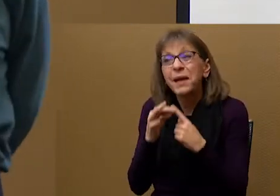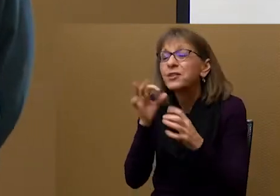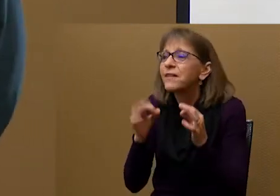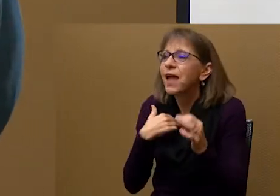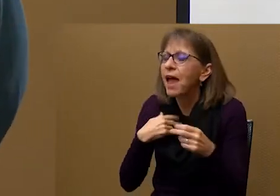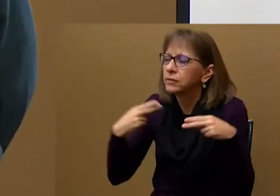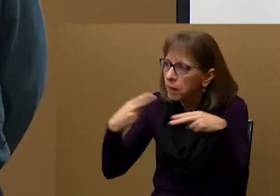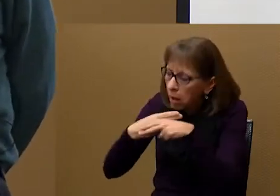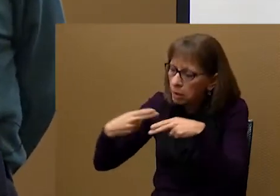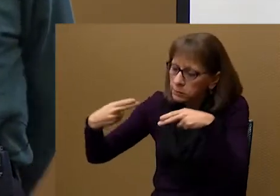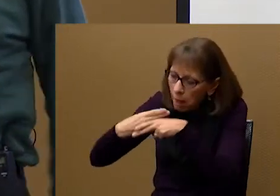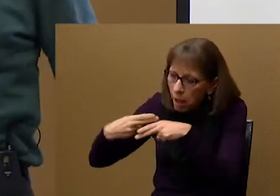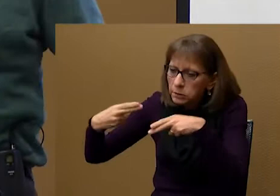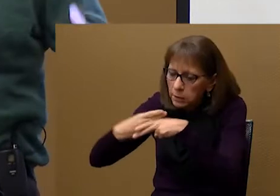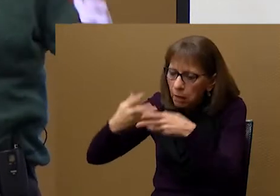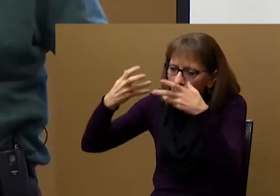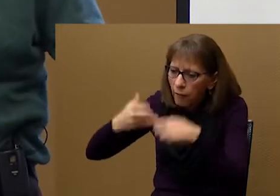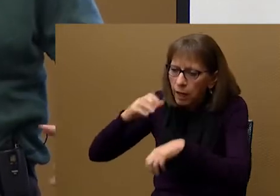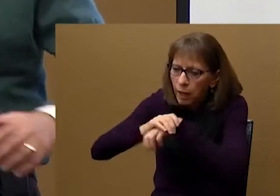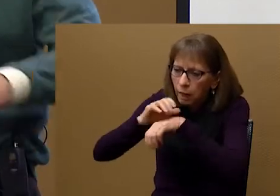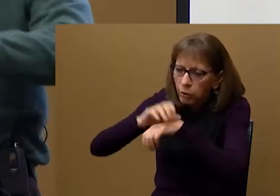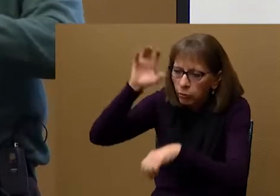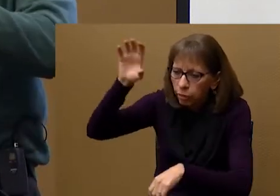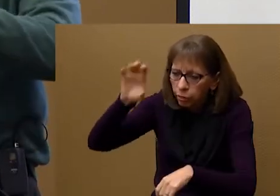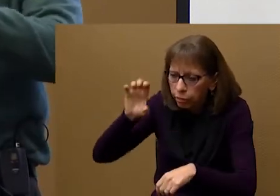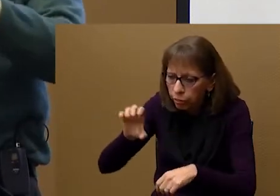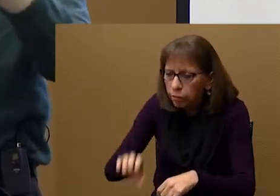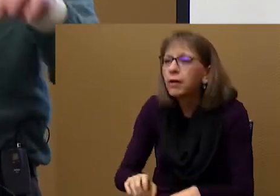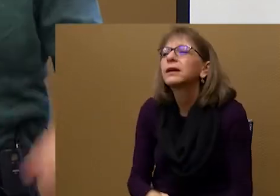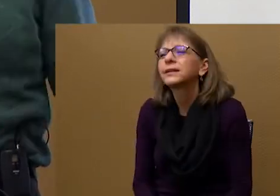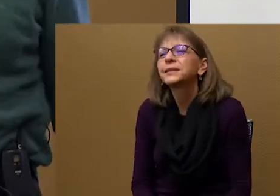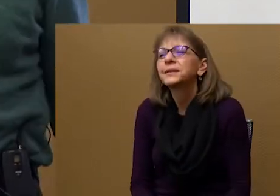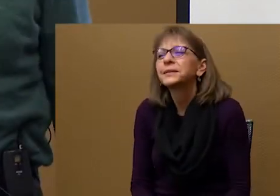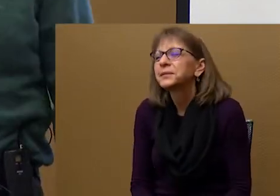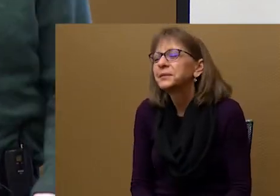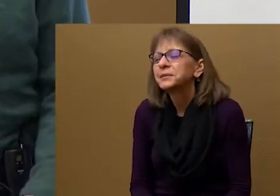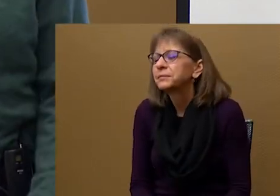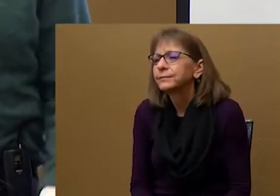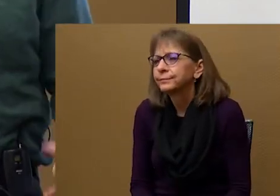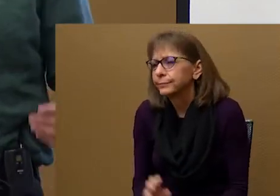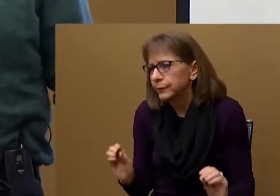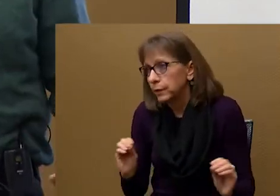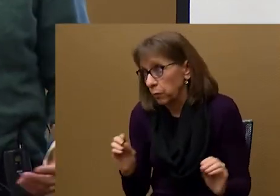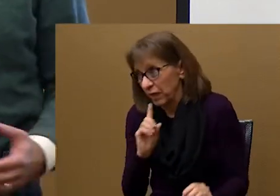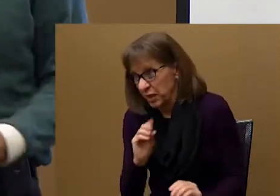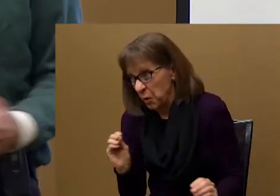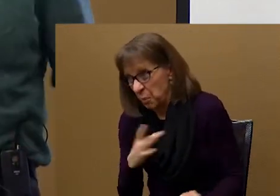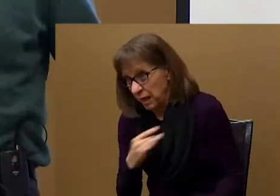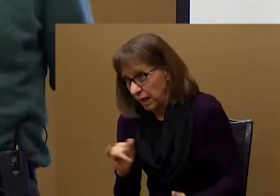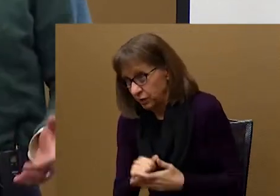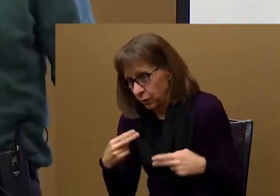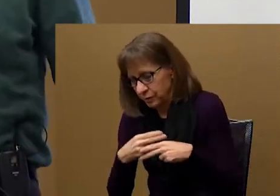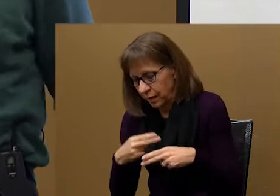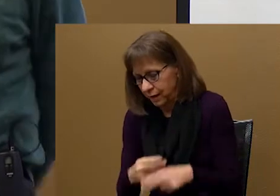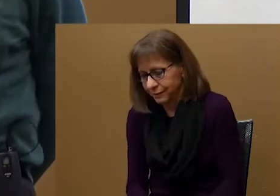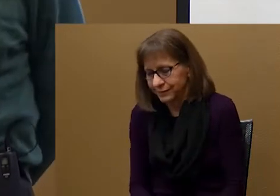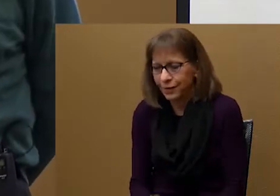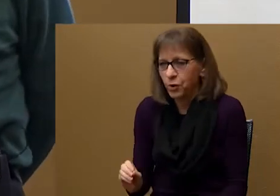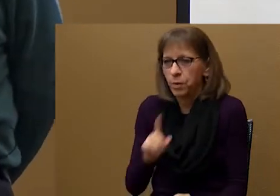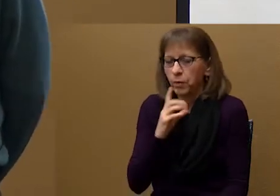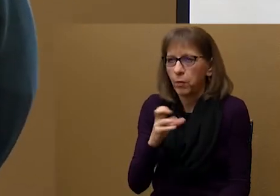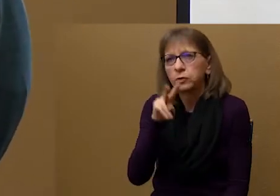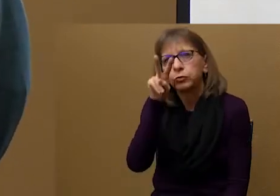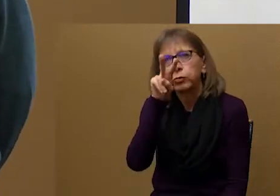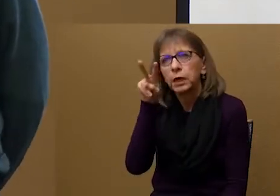when you have lots of slides with heavy English text. But in fact, nobody likes those